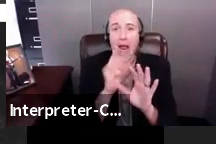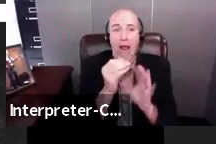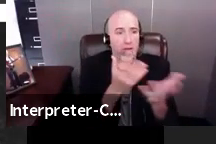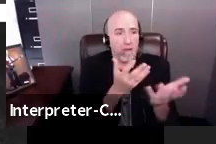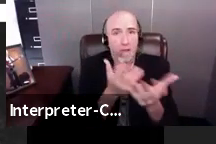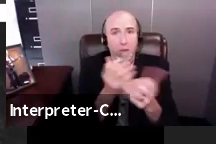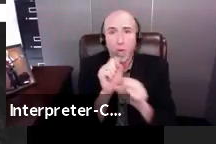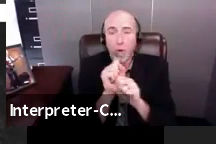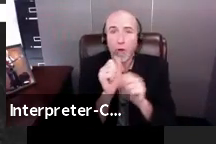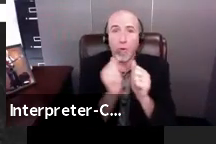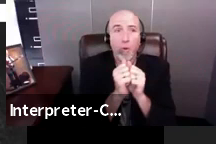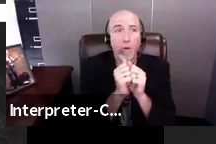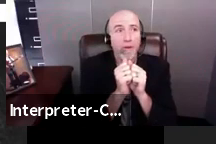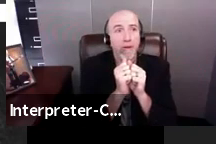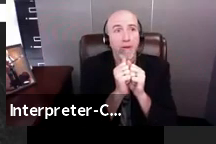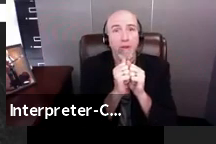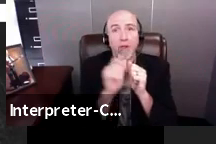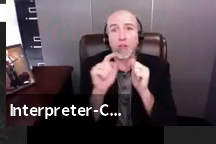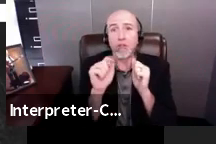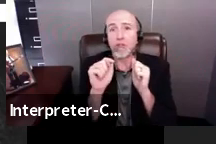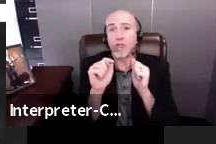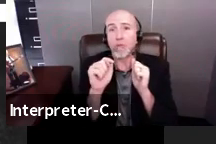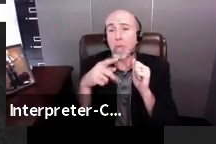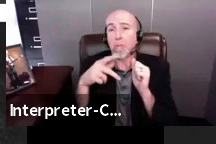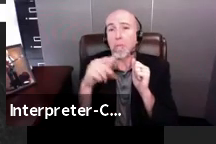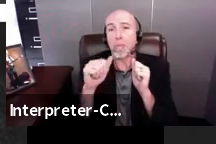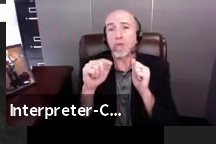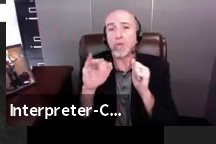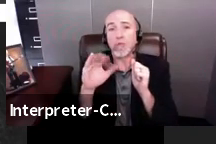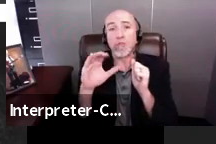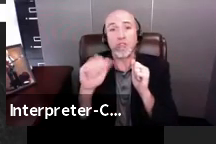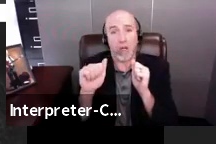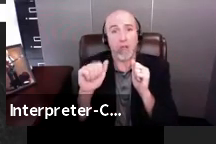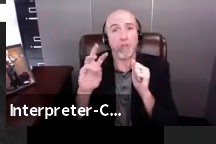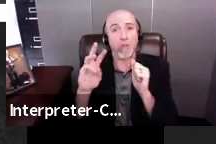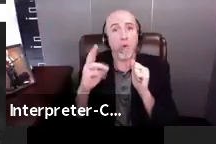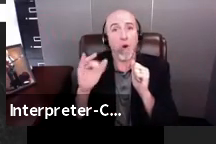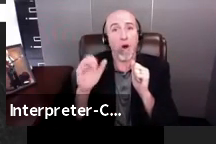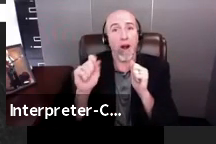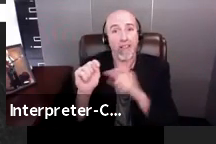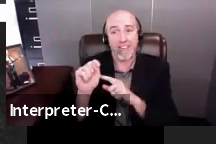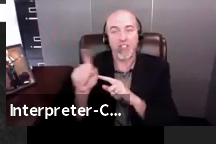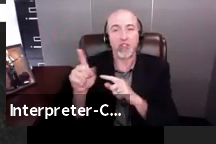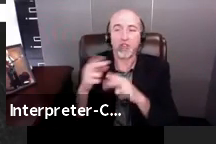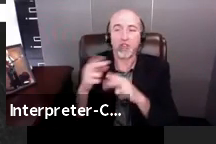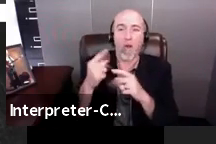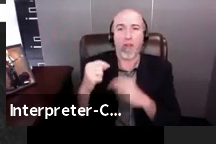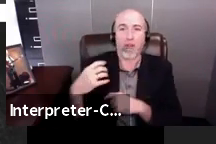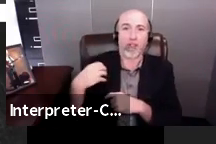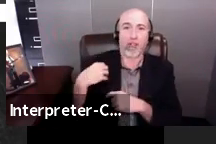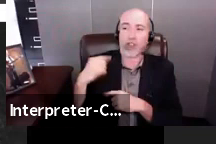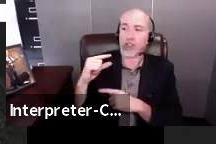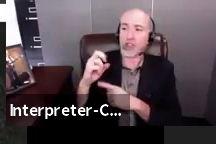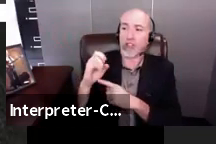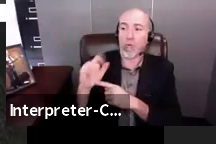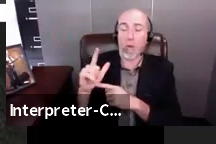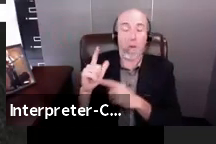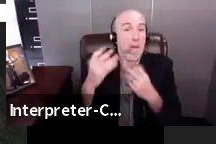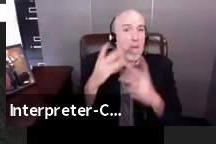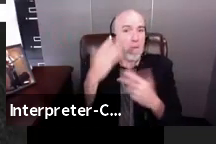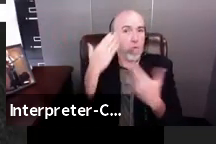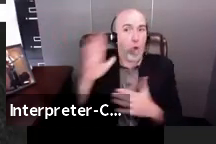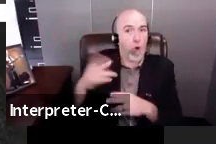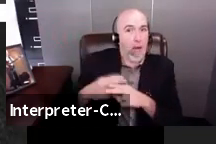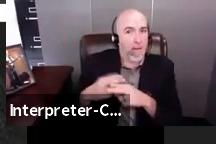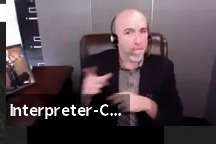with Patricia Wright, who is called the General, her name is not widely known by